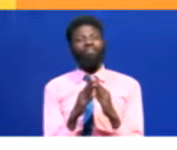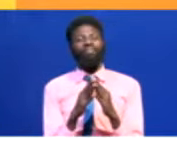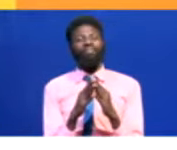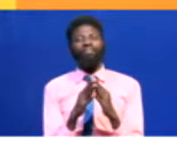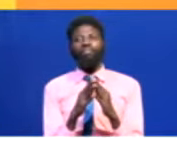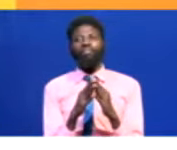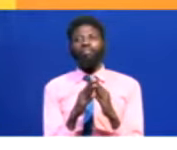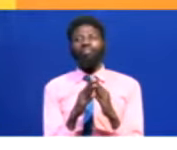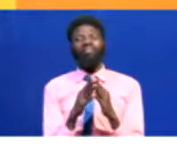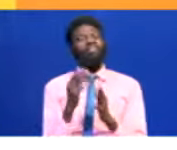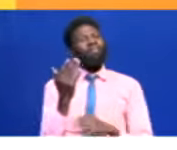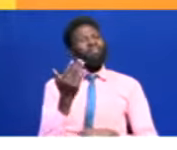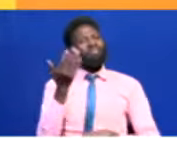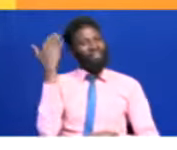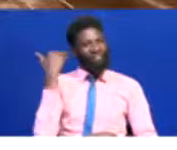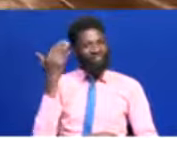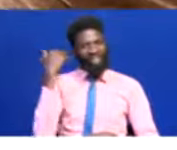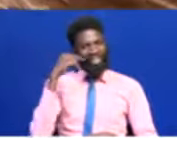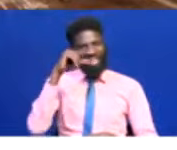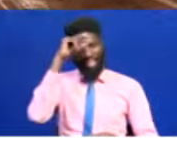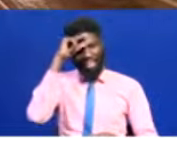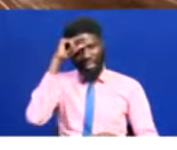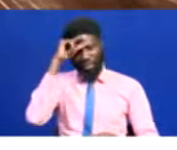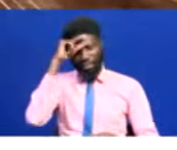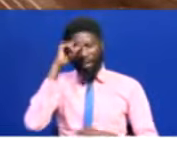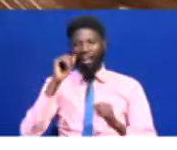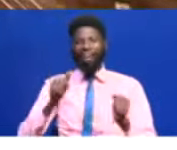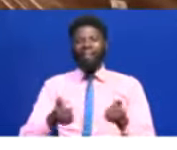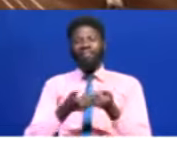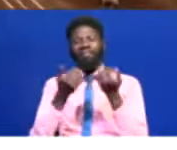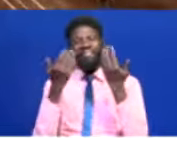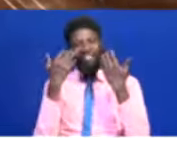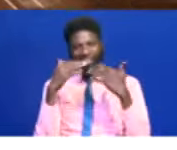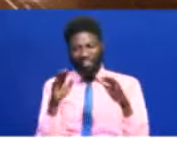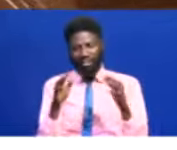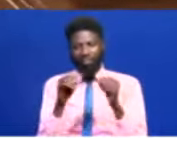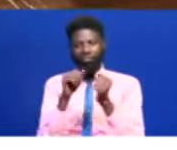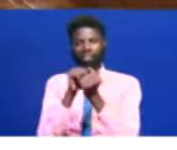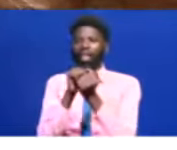In the previous administration, we managed to settle